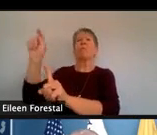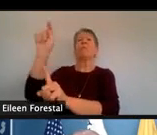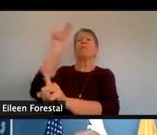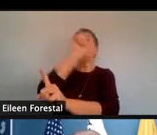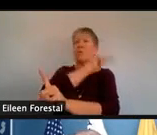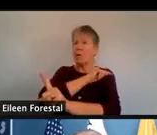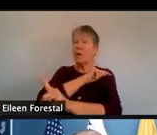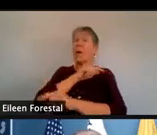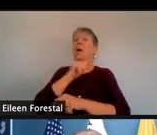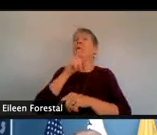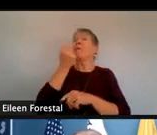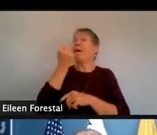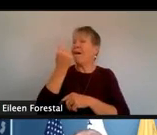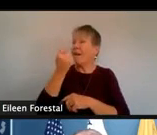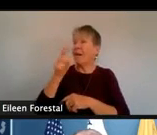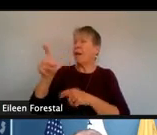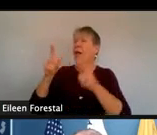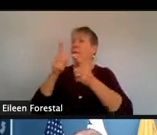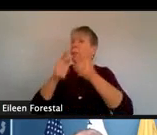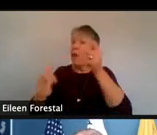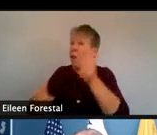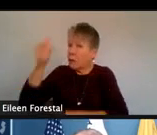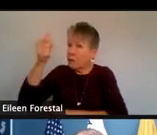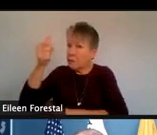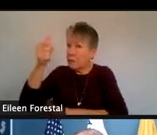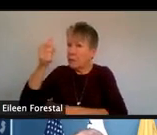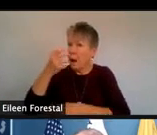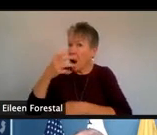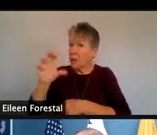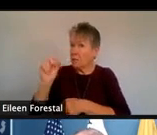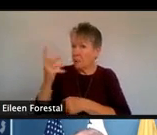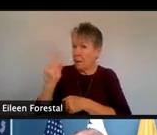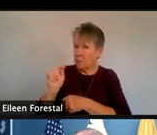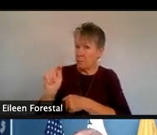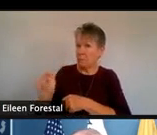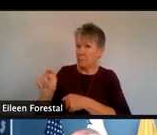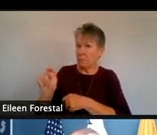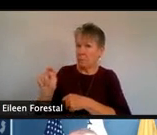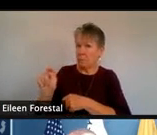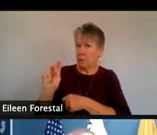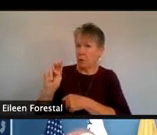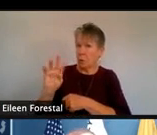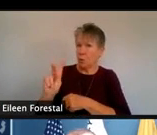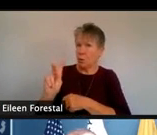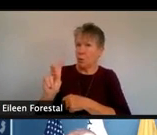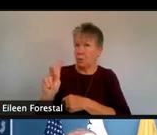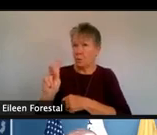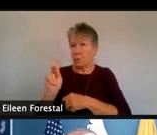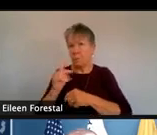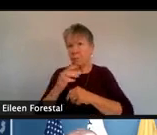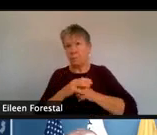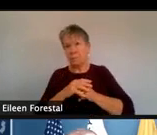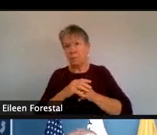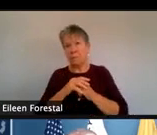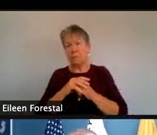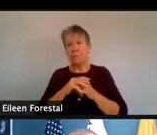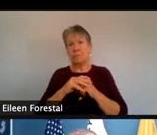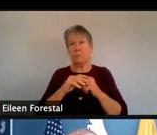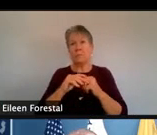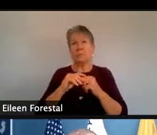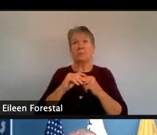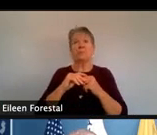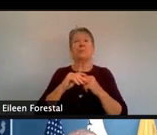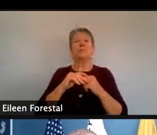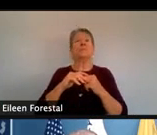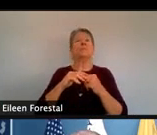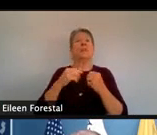large. And we think we've had, I don't want to declare victory. I mentioned Ocean County earlier. We had, in